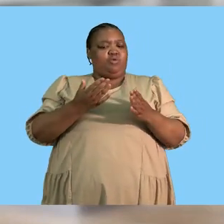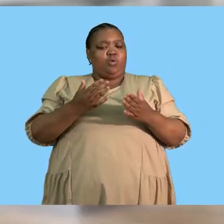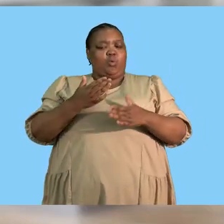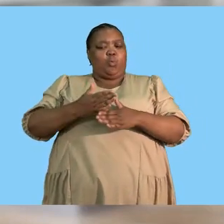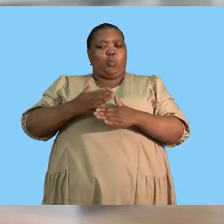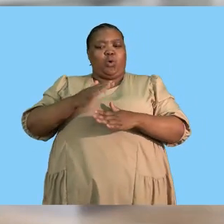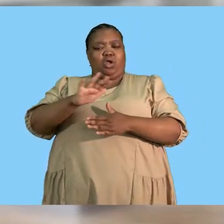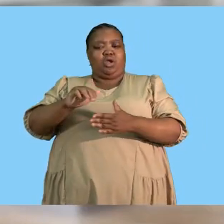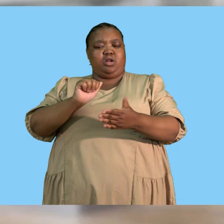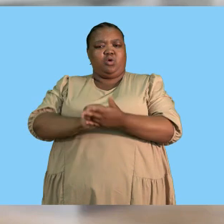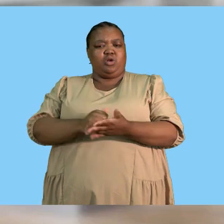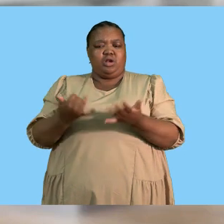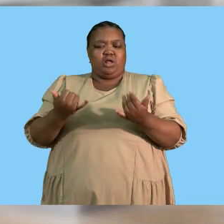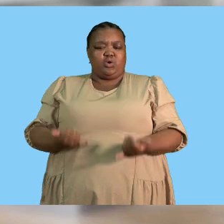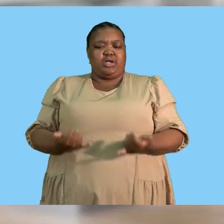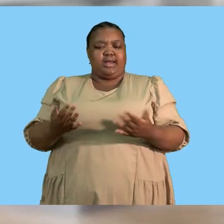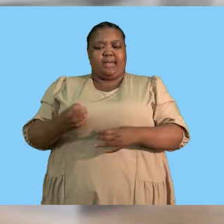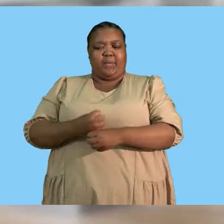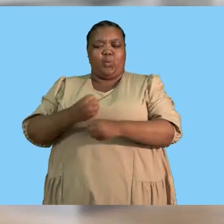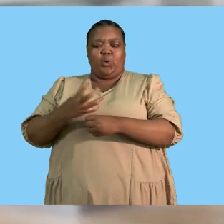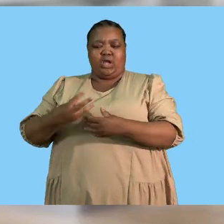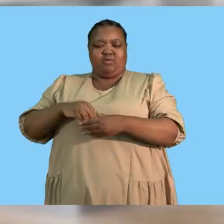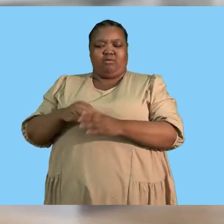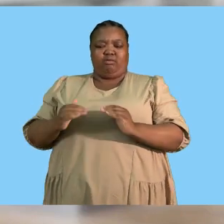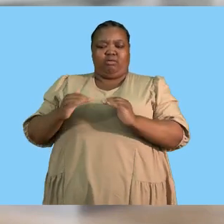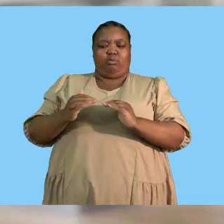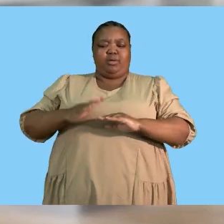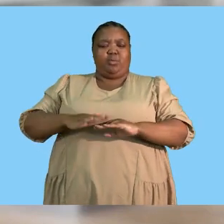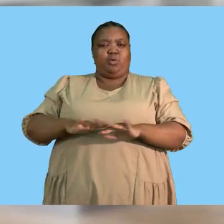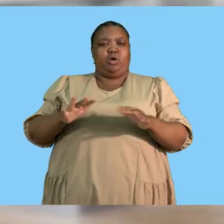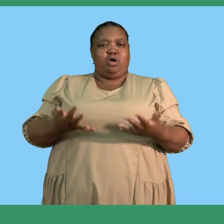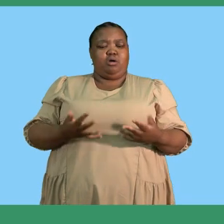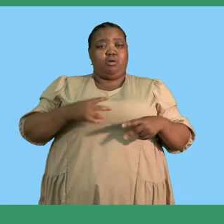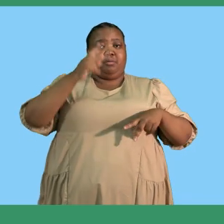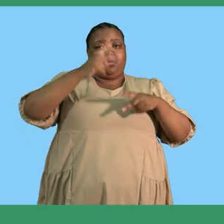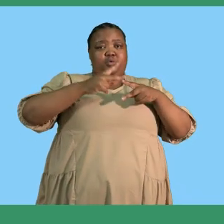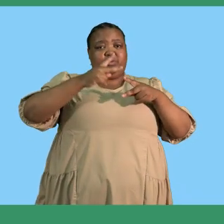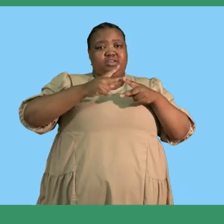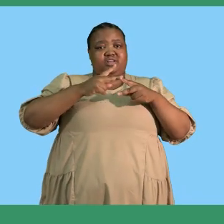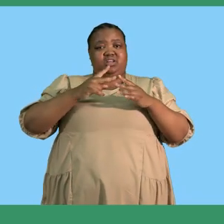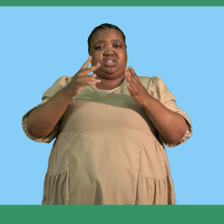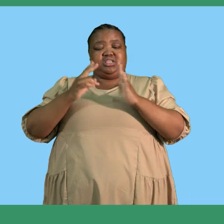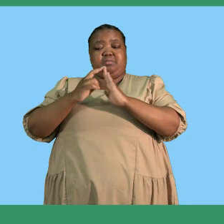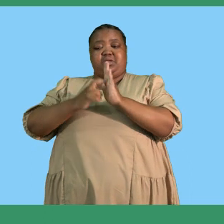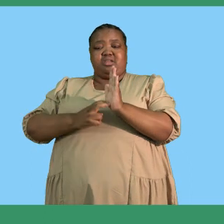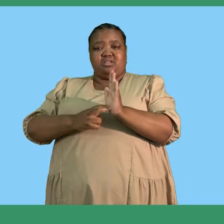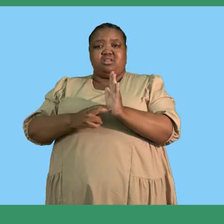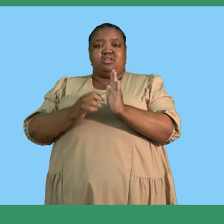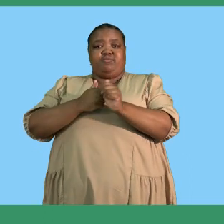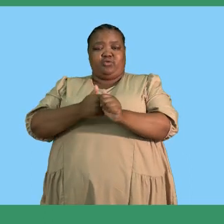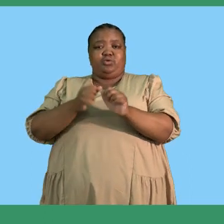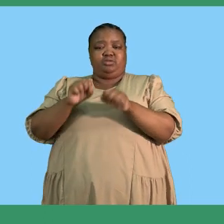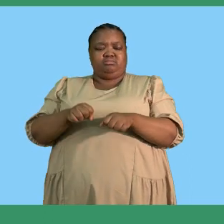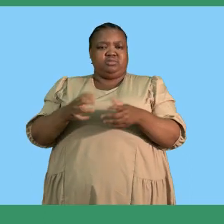now? When it comes to professionalism and ethics, it is very